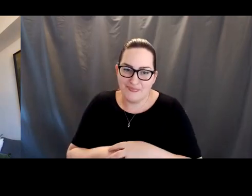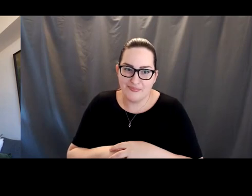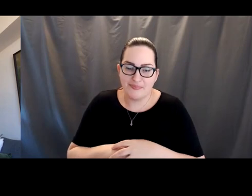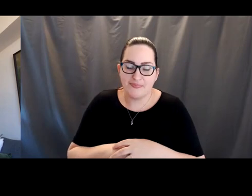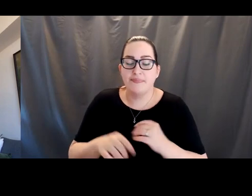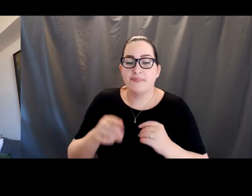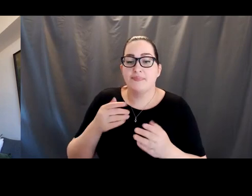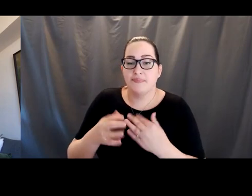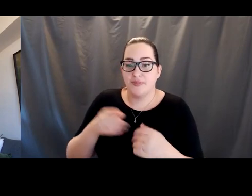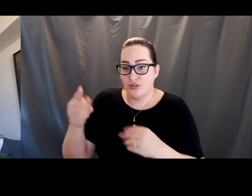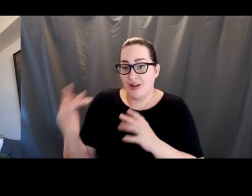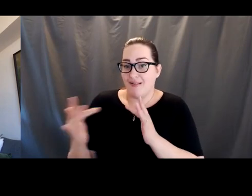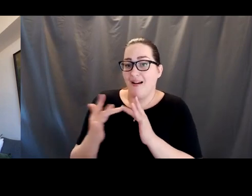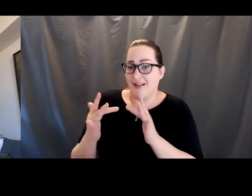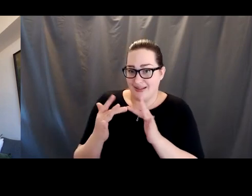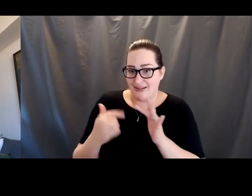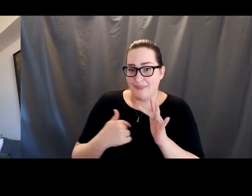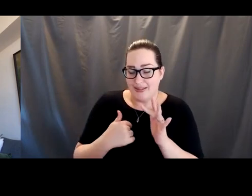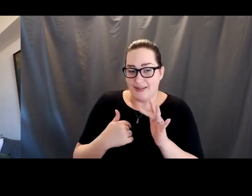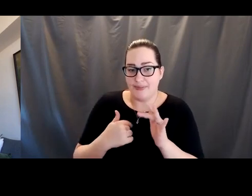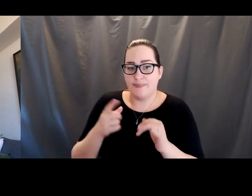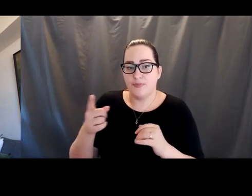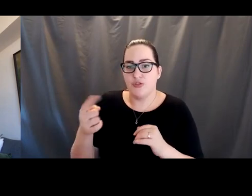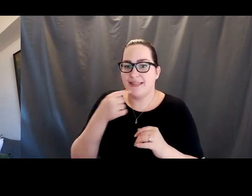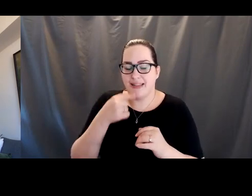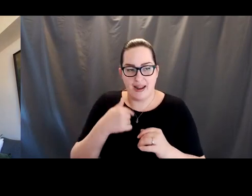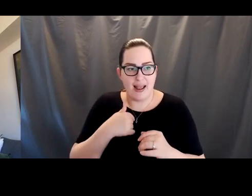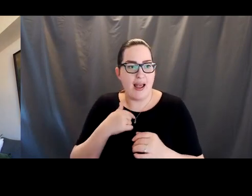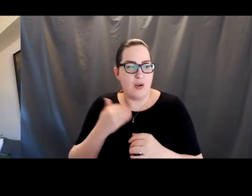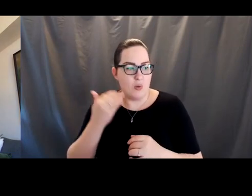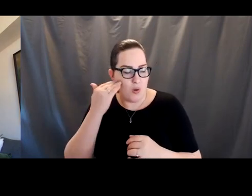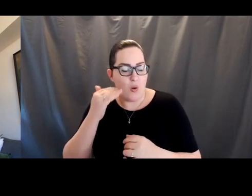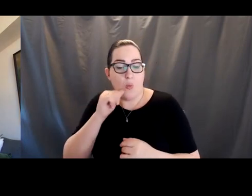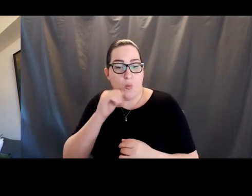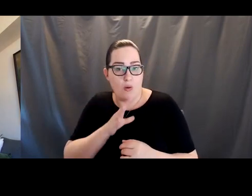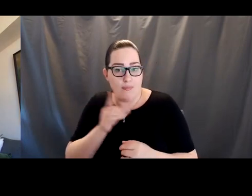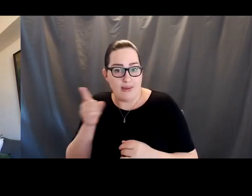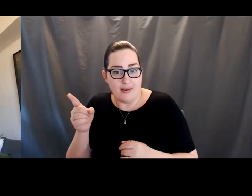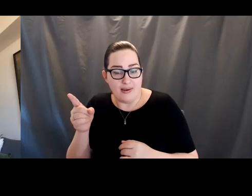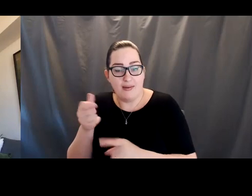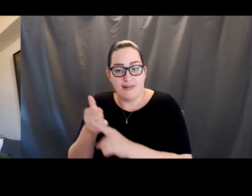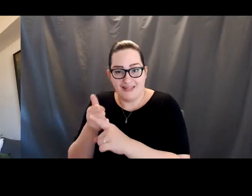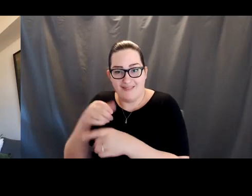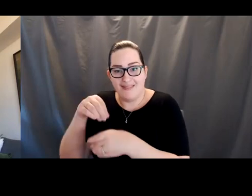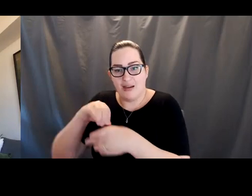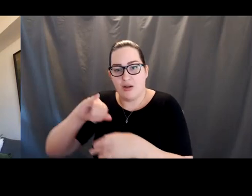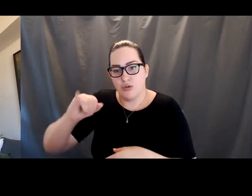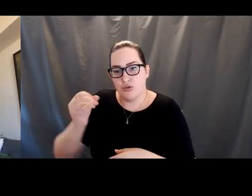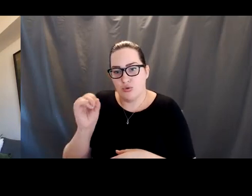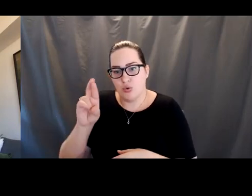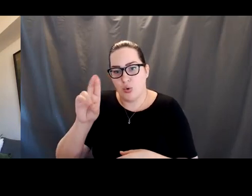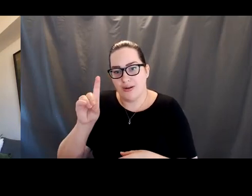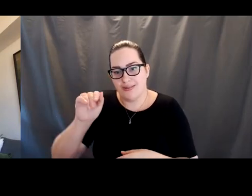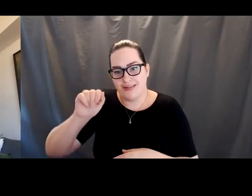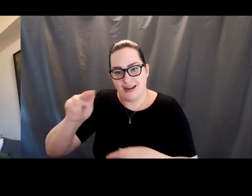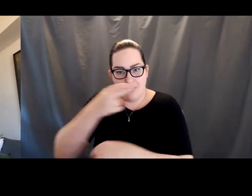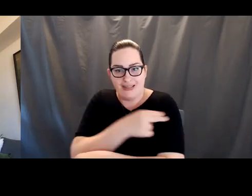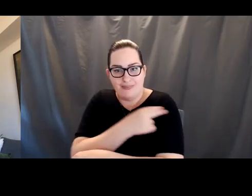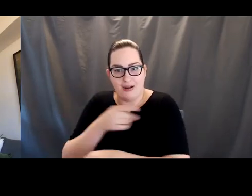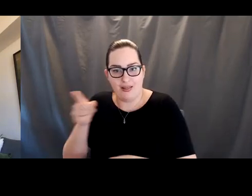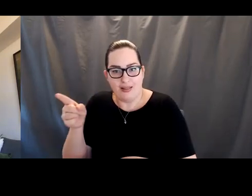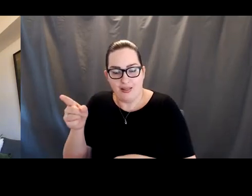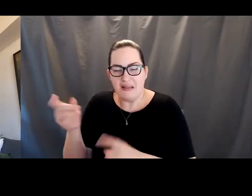She contacted me and said, I know of a woman in a Jordanian hospital who has been beaten so